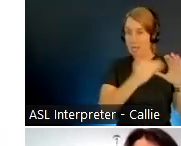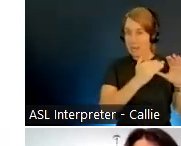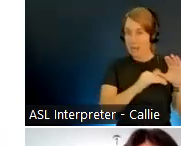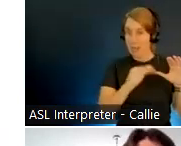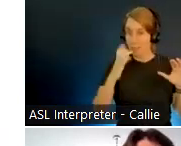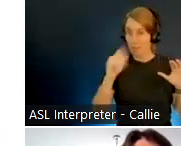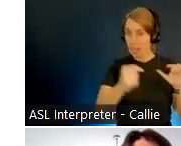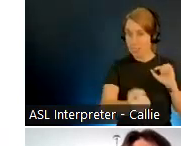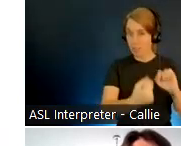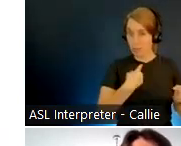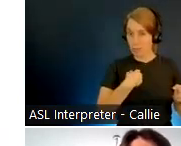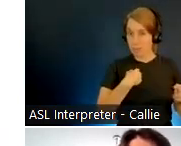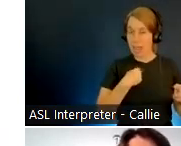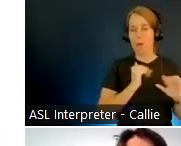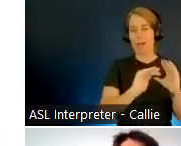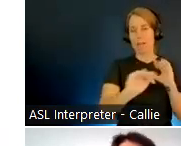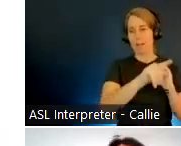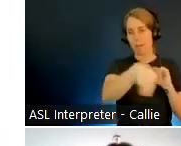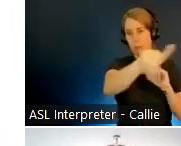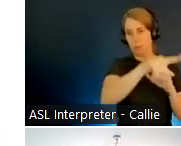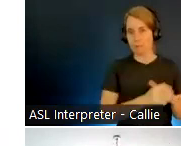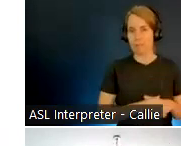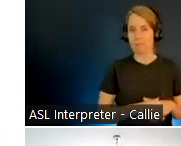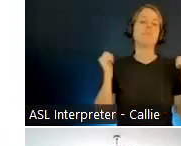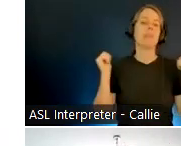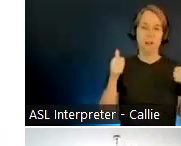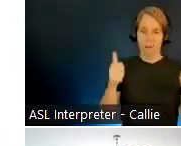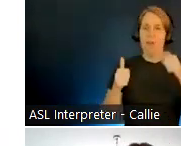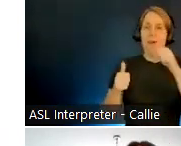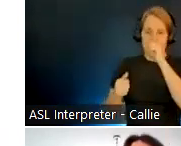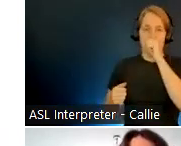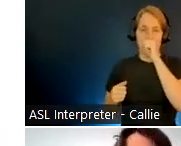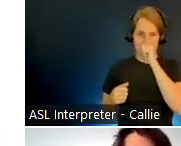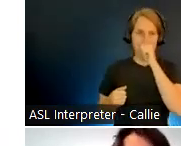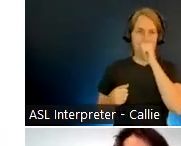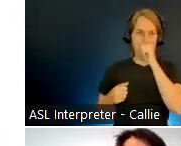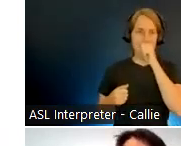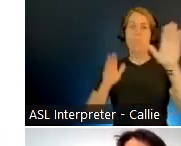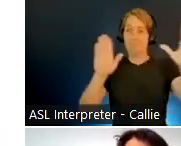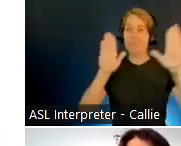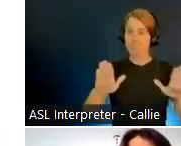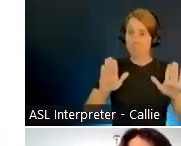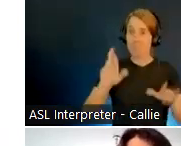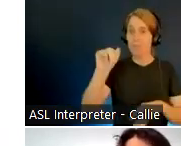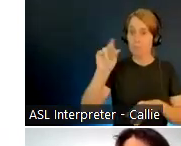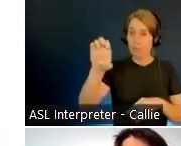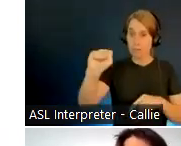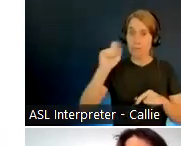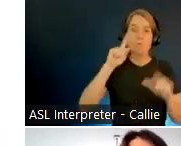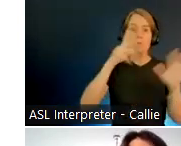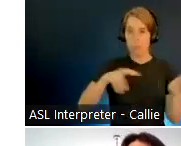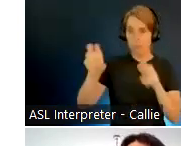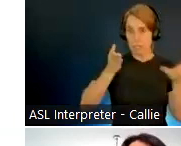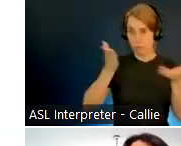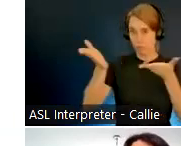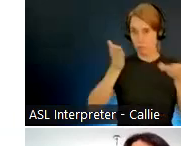out. Okay, great. Great. Yeah, these are fabulous resources that you can check out to learn more about transition services and